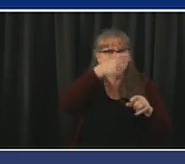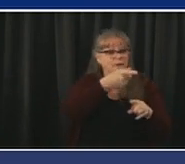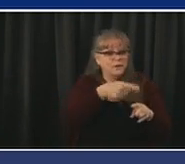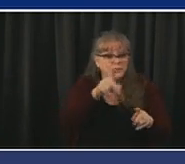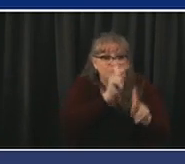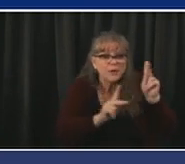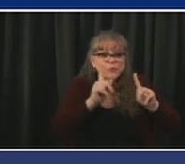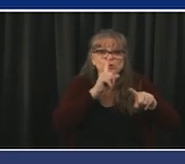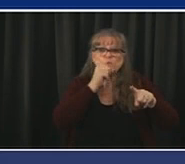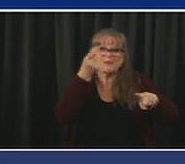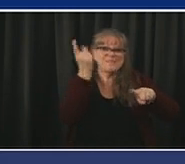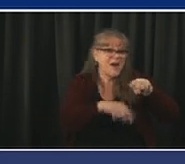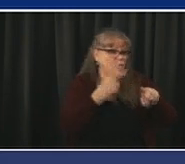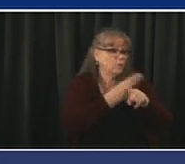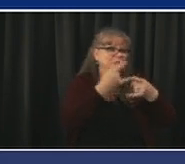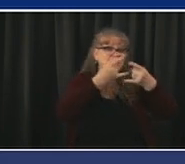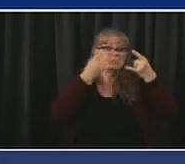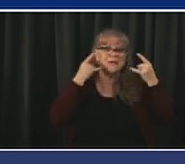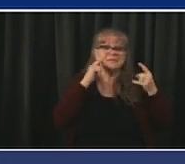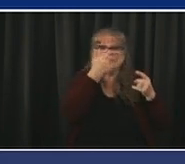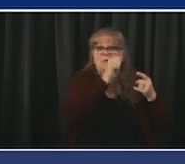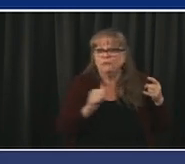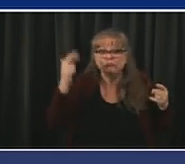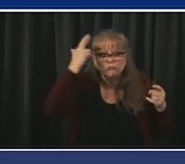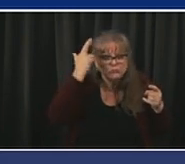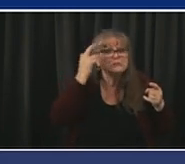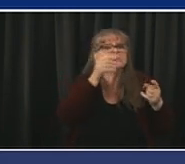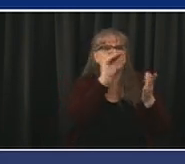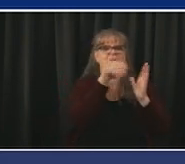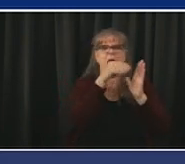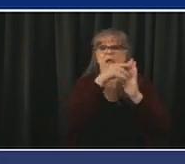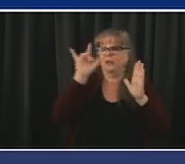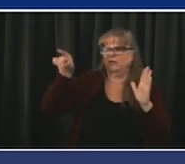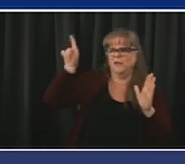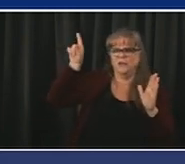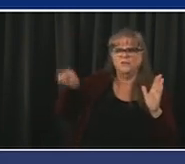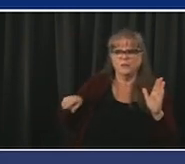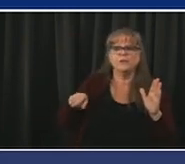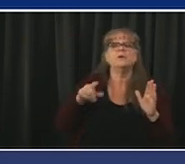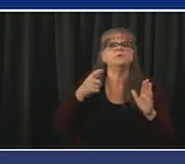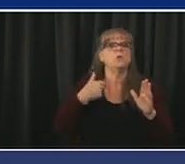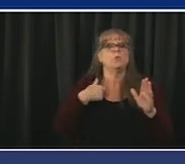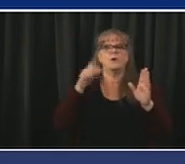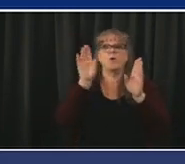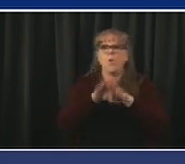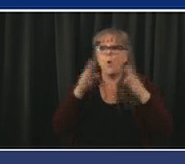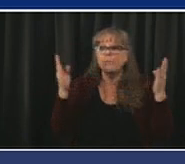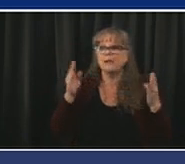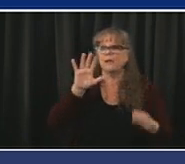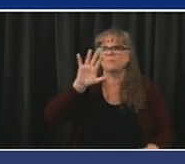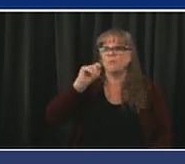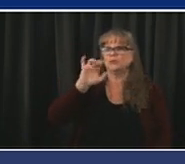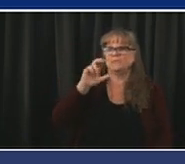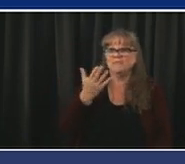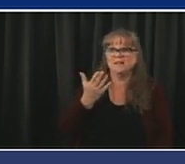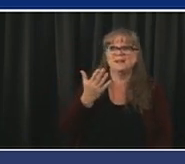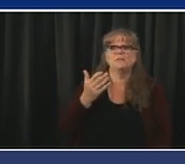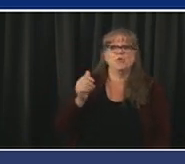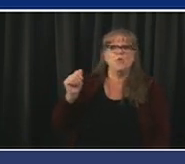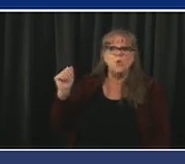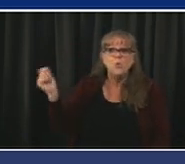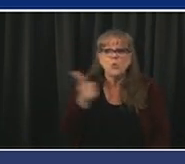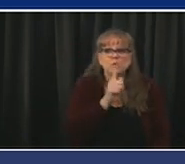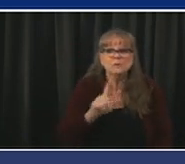And as the governor indicated, we are opening up as of March 5th to all Coloradans who are 60 years and older. Again, work